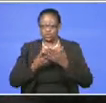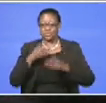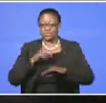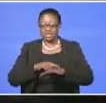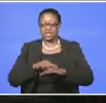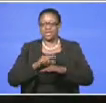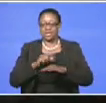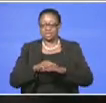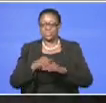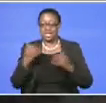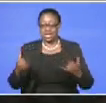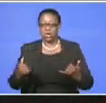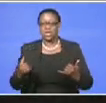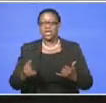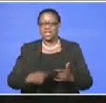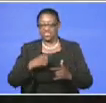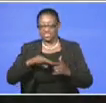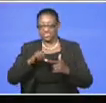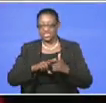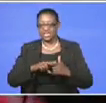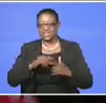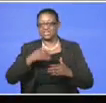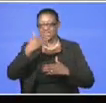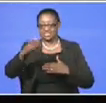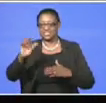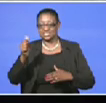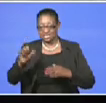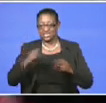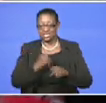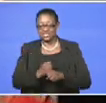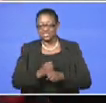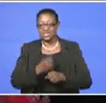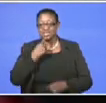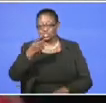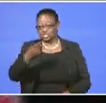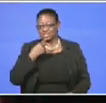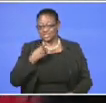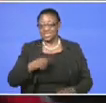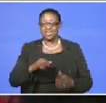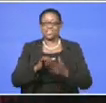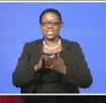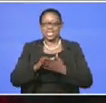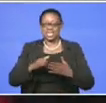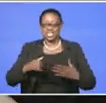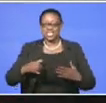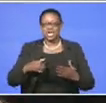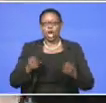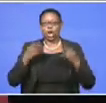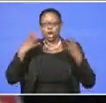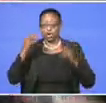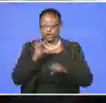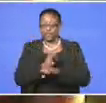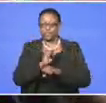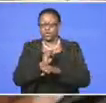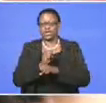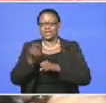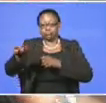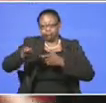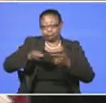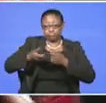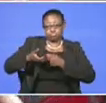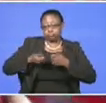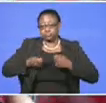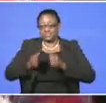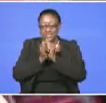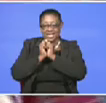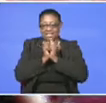music evolve from where I started to now. It takes a lot of work. It takes a lot of strength as soca artists coming together, uniting and just pushing